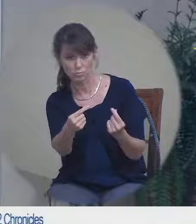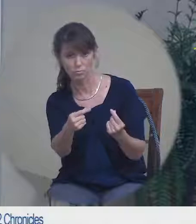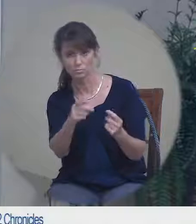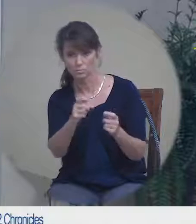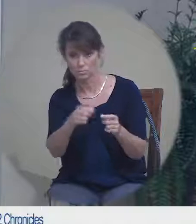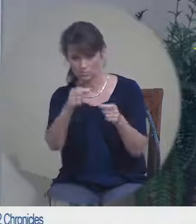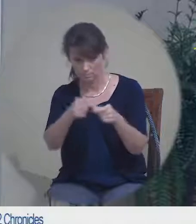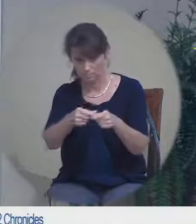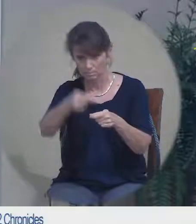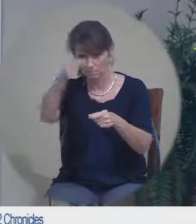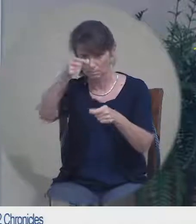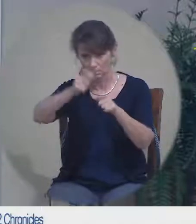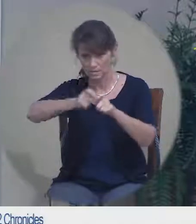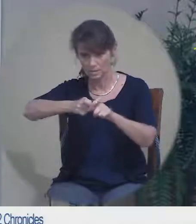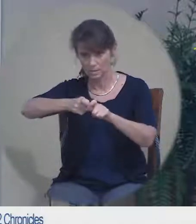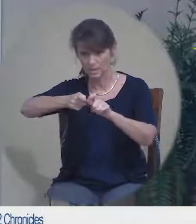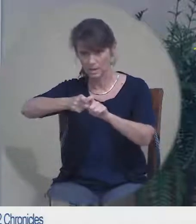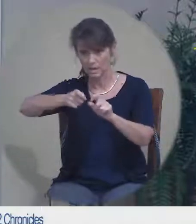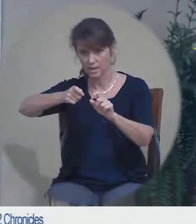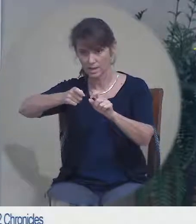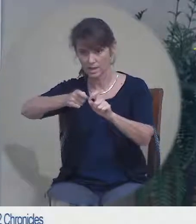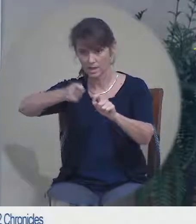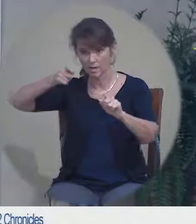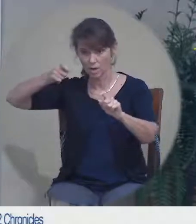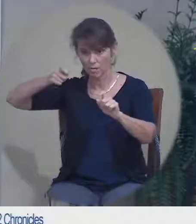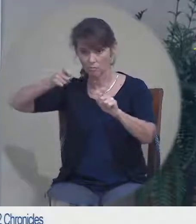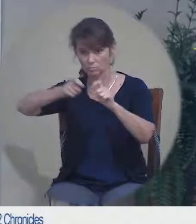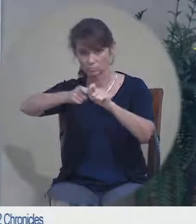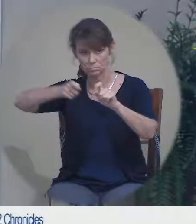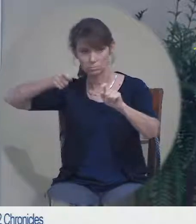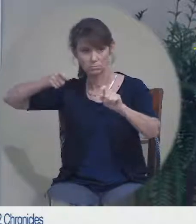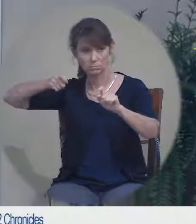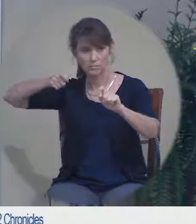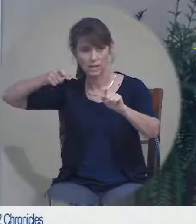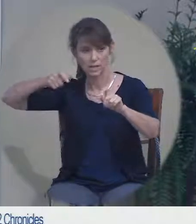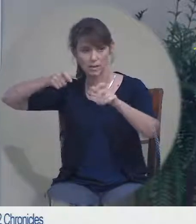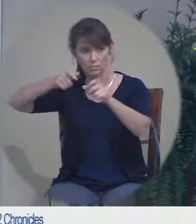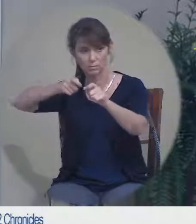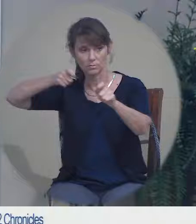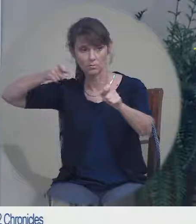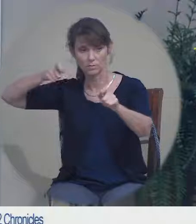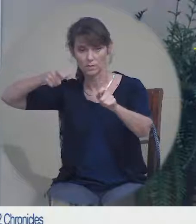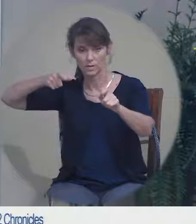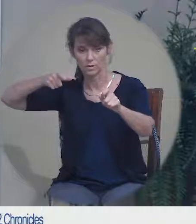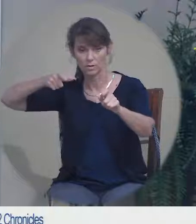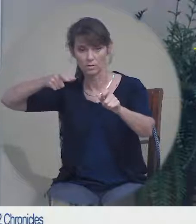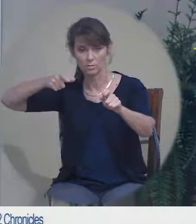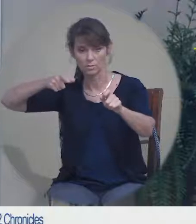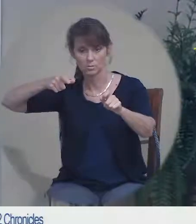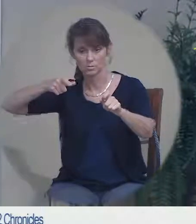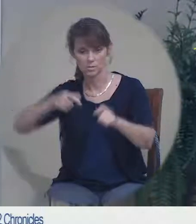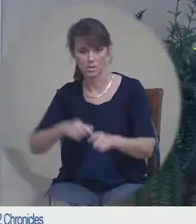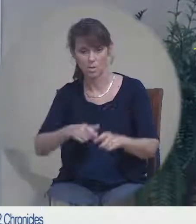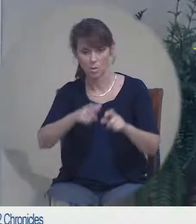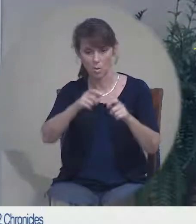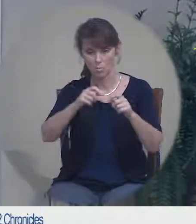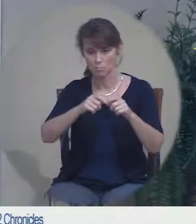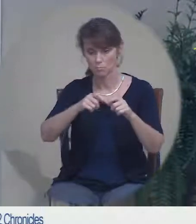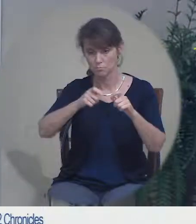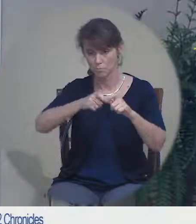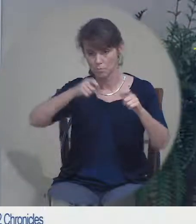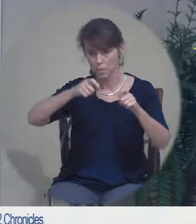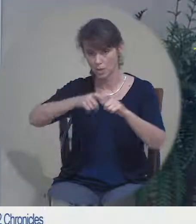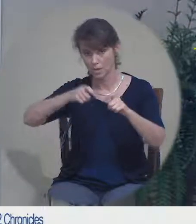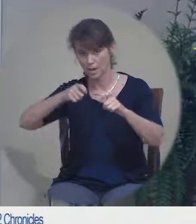Okay. Where's he going to shoot it? What's he going to do? It says in verse 15, he's to take these bows and arrows. He's to